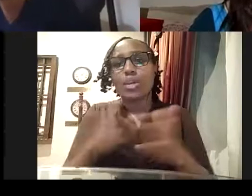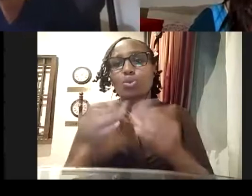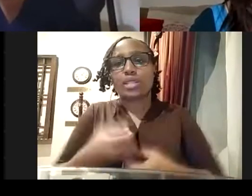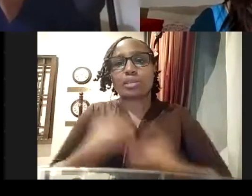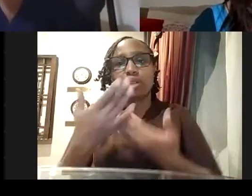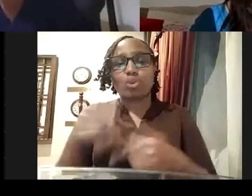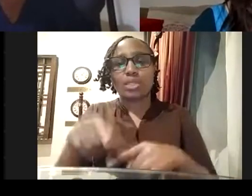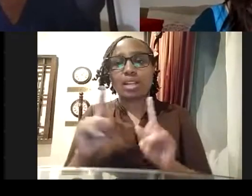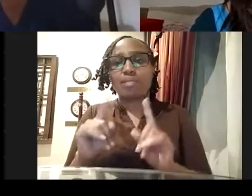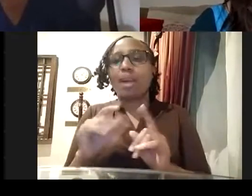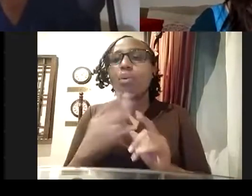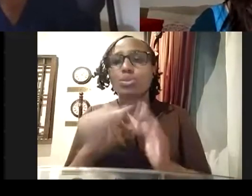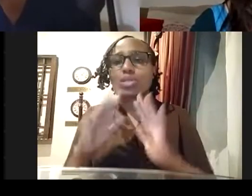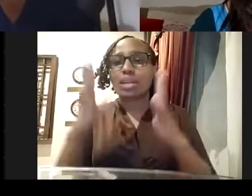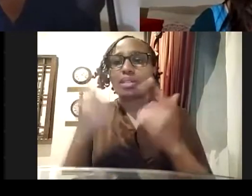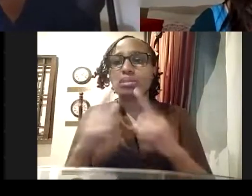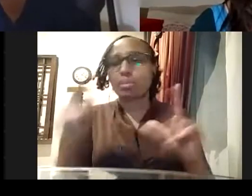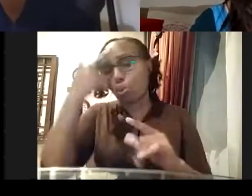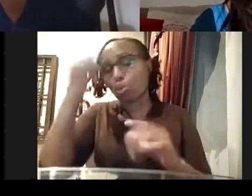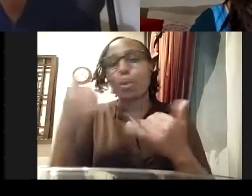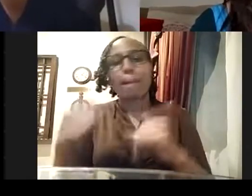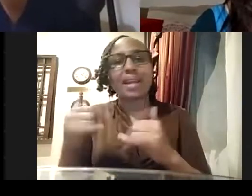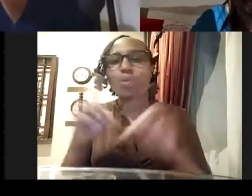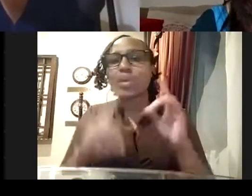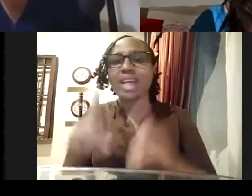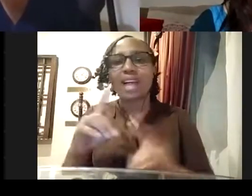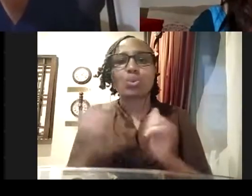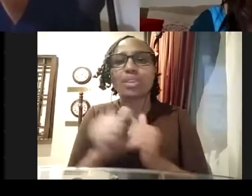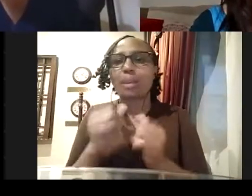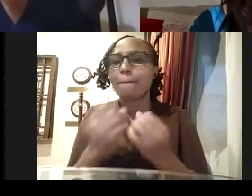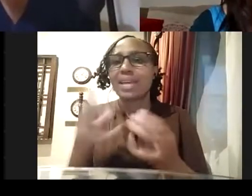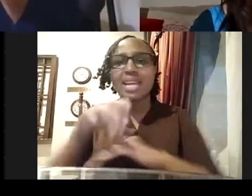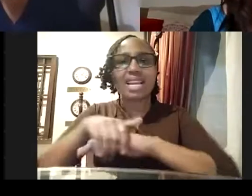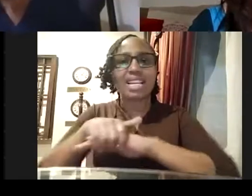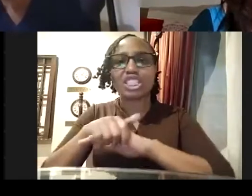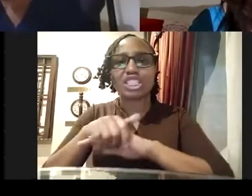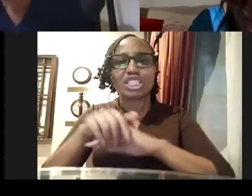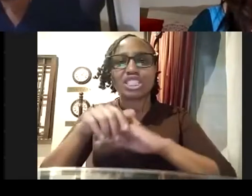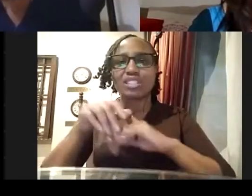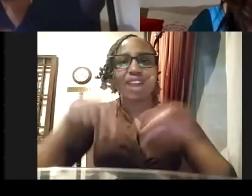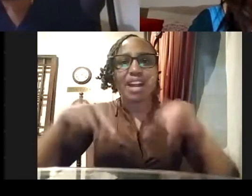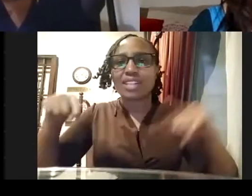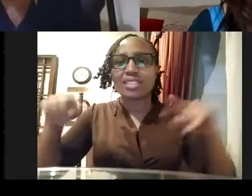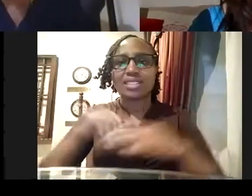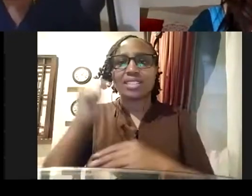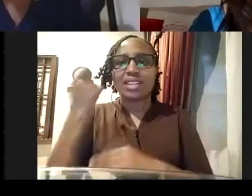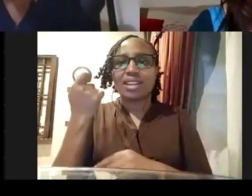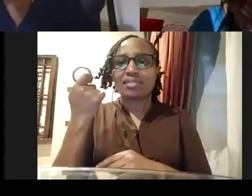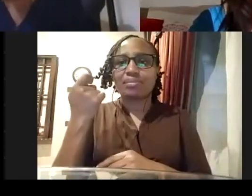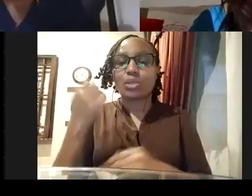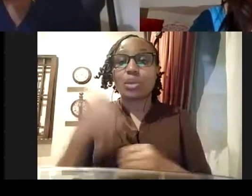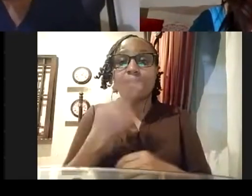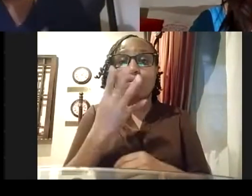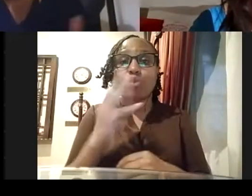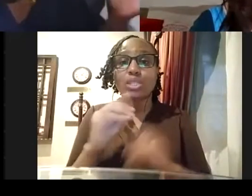language because we really play with it. We dance with so many Englishes here in Kenya. And as a result of having over 40 tribes kind of